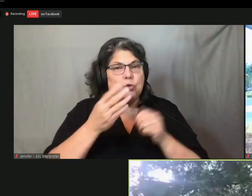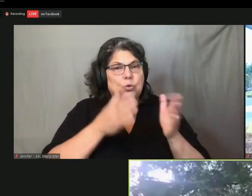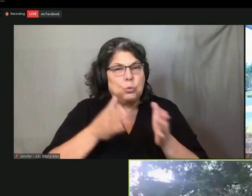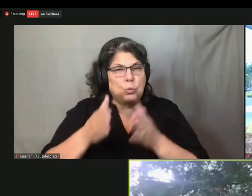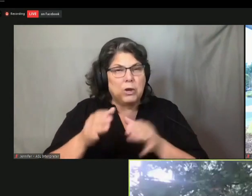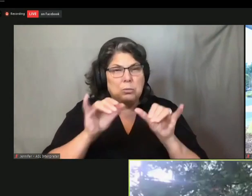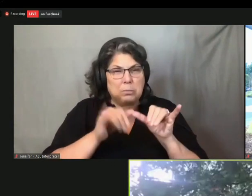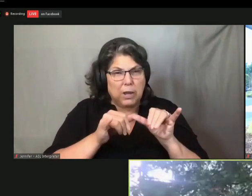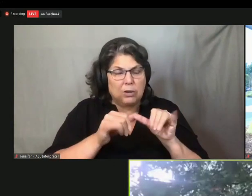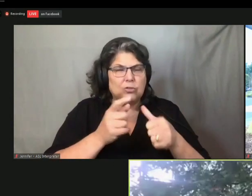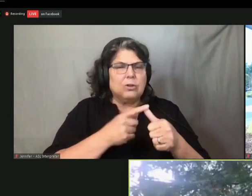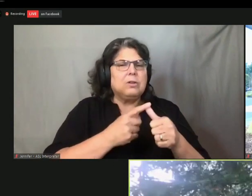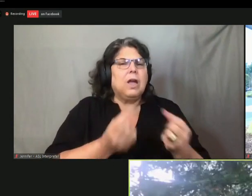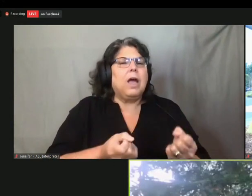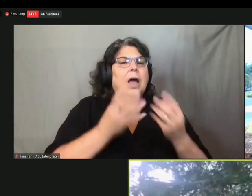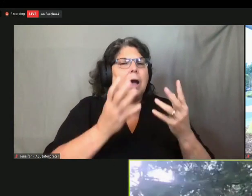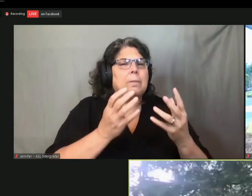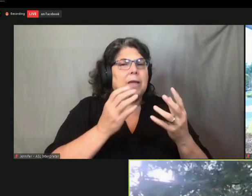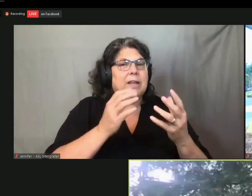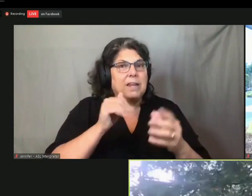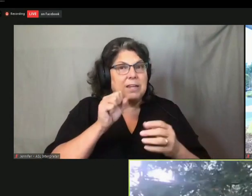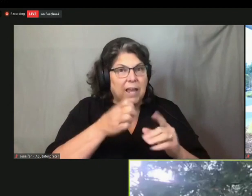daily cases per 100,000,